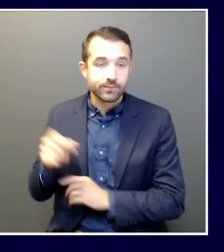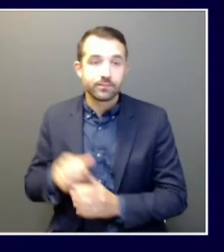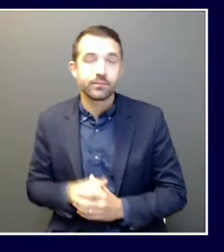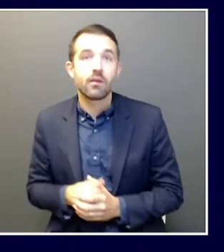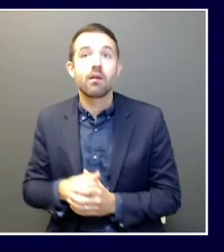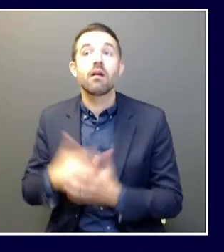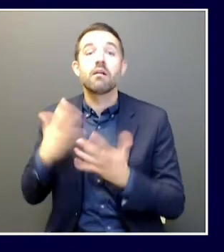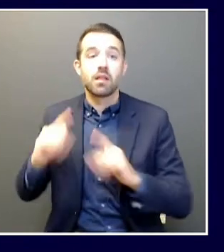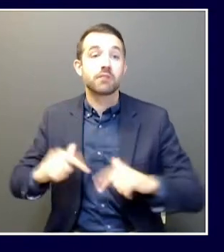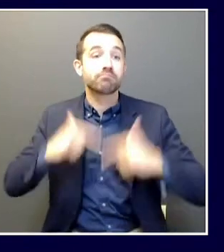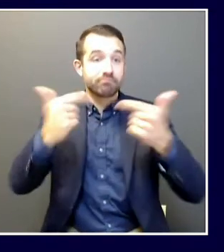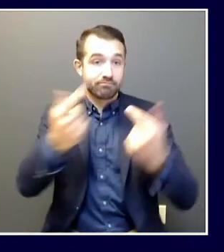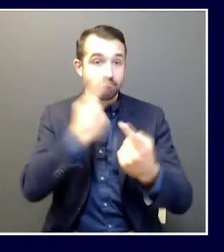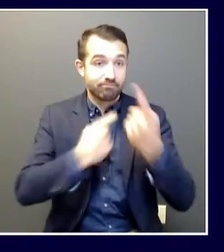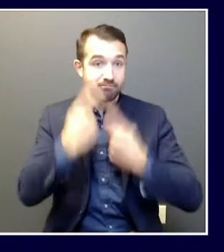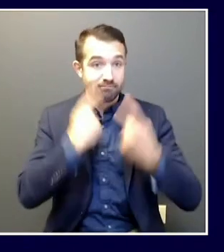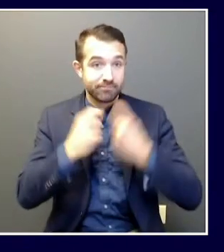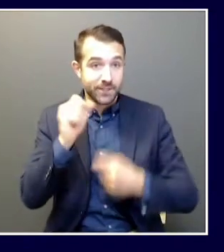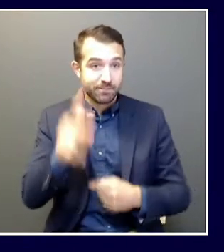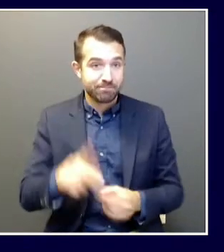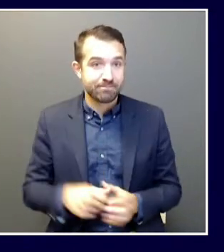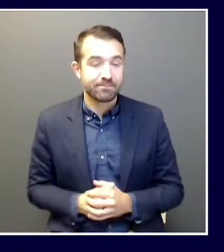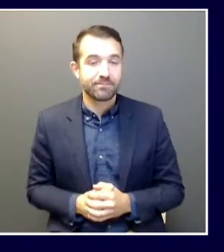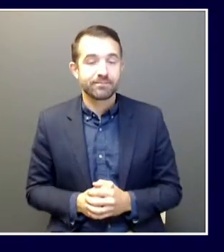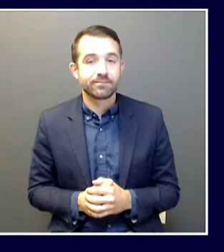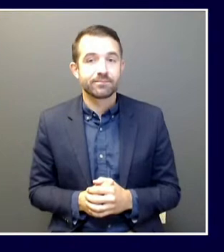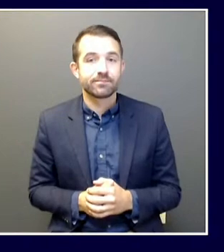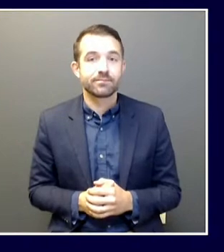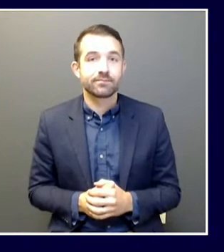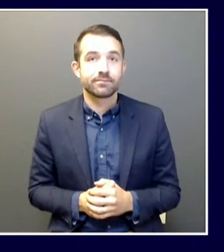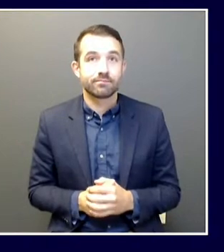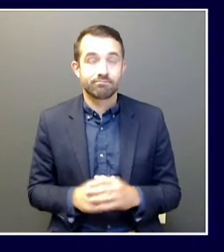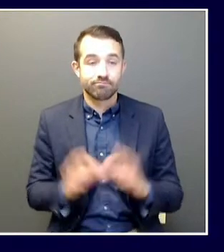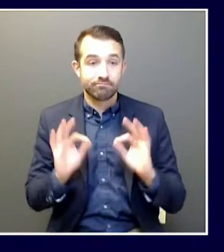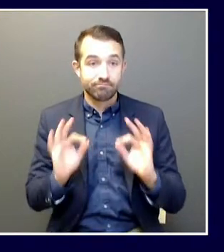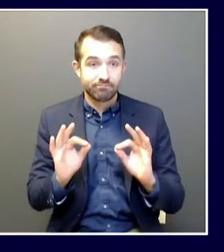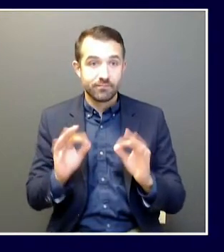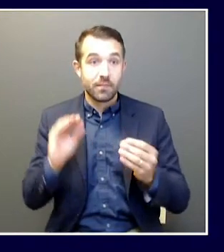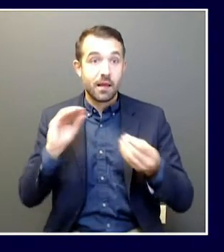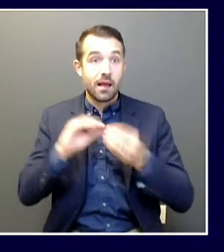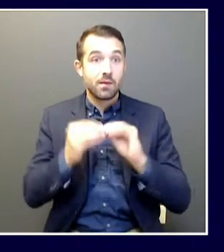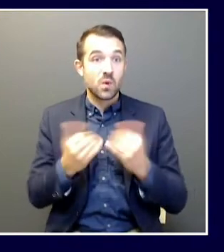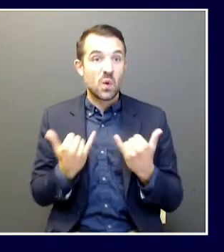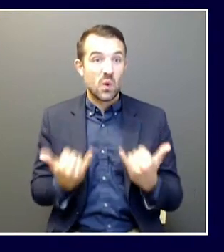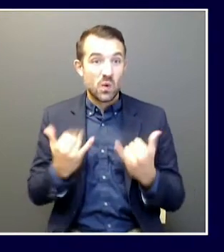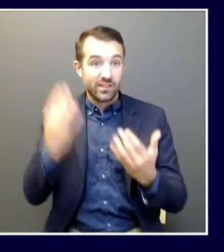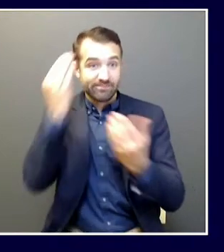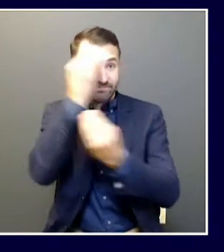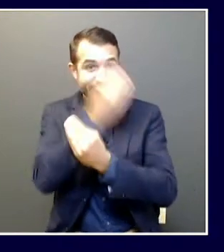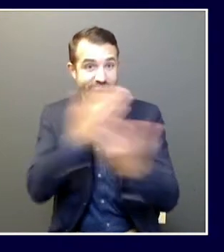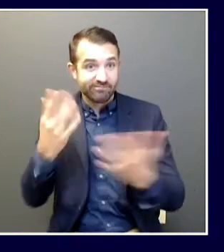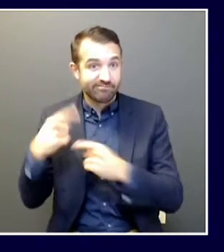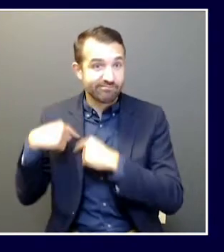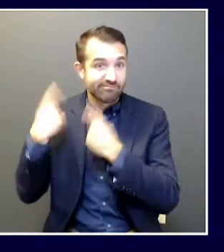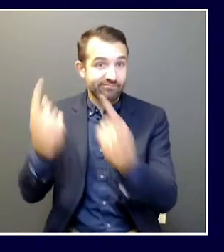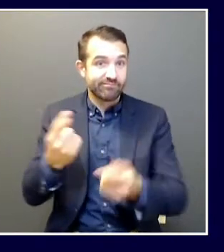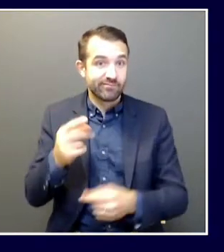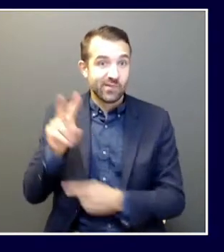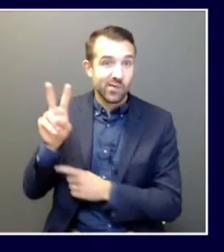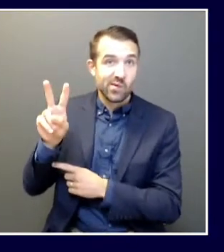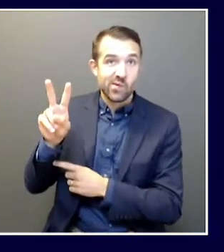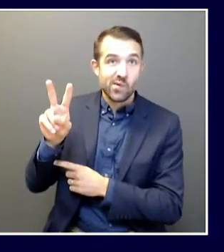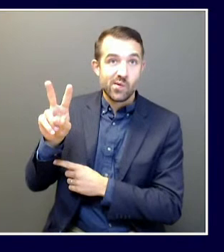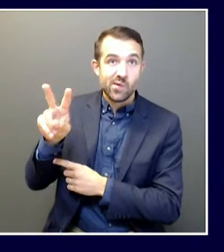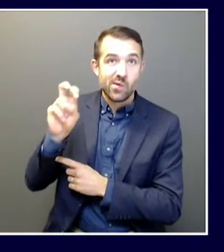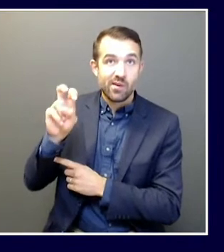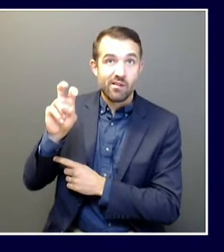we get to the numbers today, I wanted to take a second to note that today is the 200th media briefing